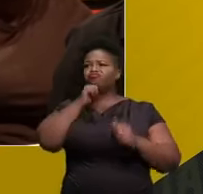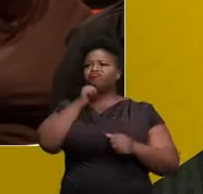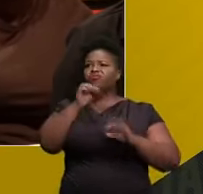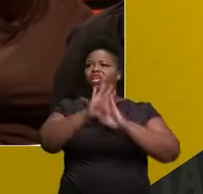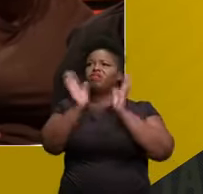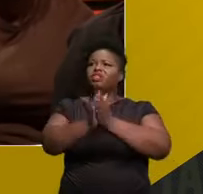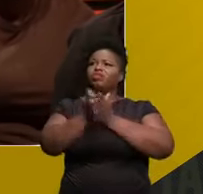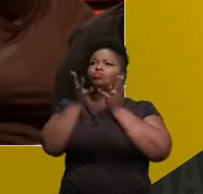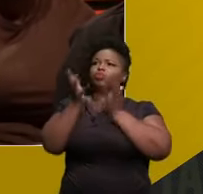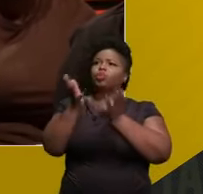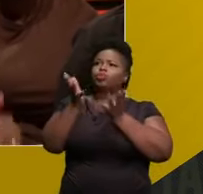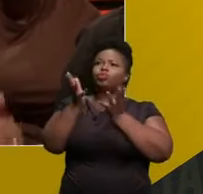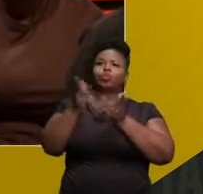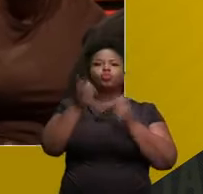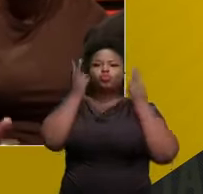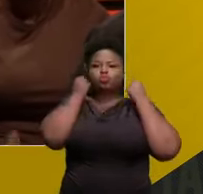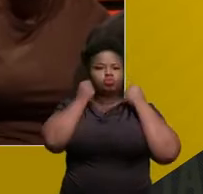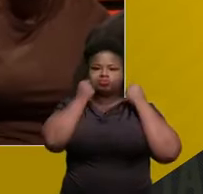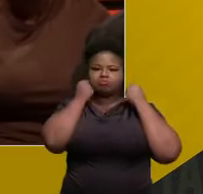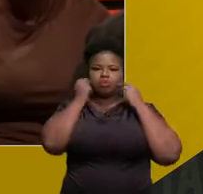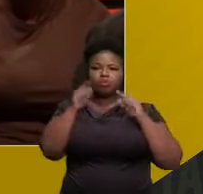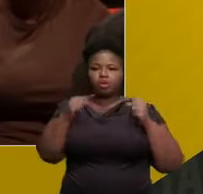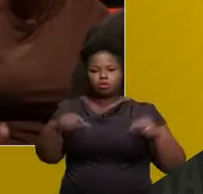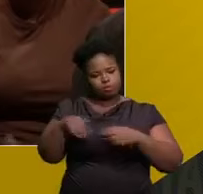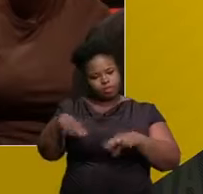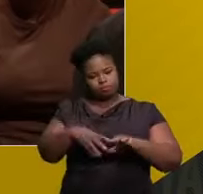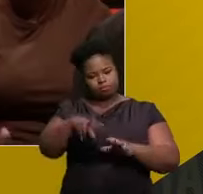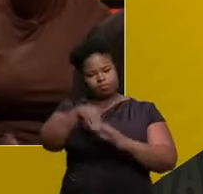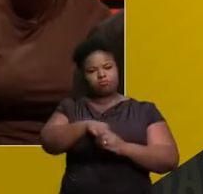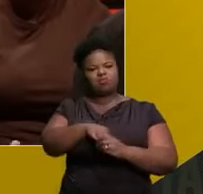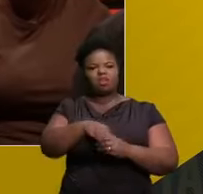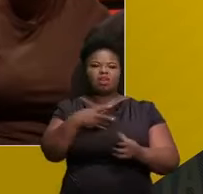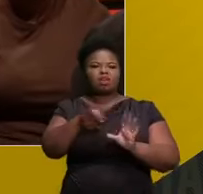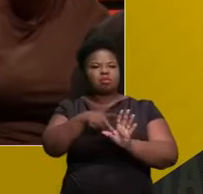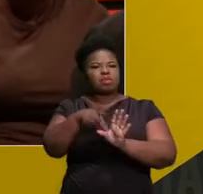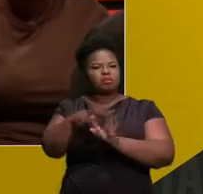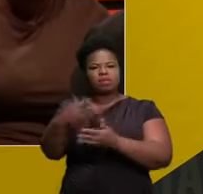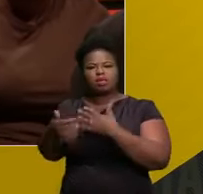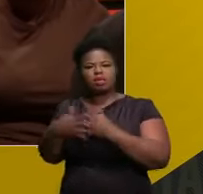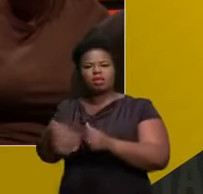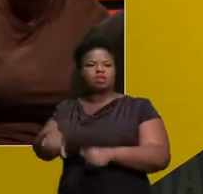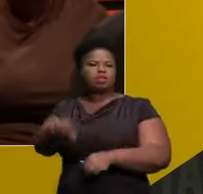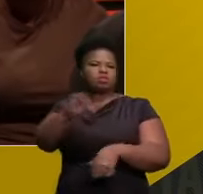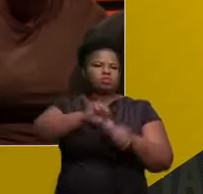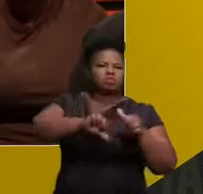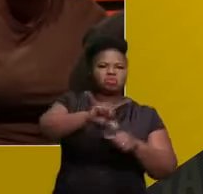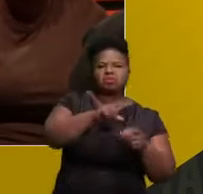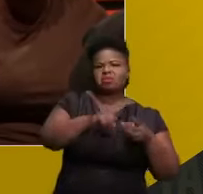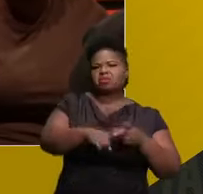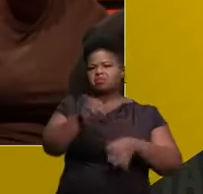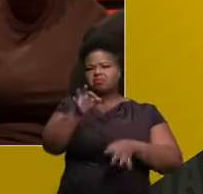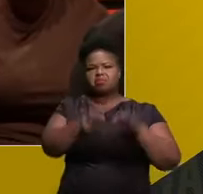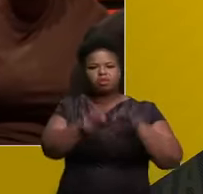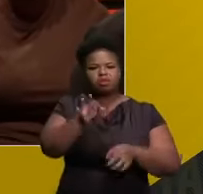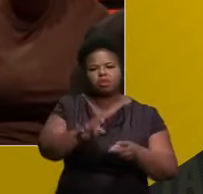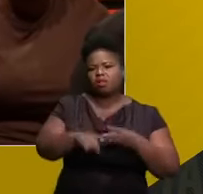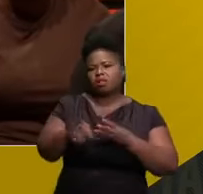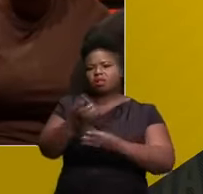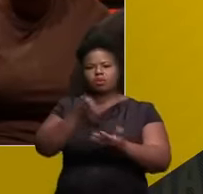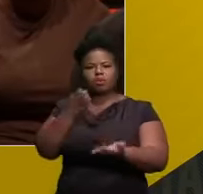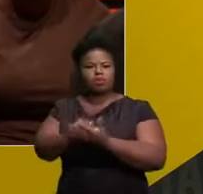And now we need to be actively involved and be active participant in issues that affect the society, whether it's politically, whether it's economically, whether